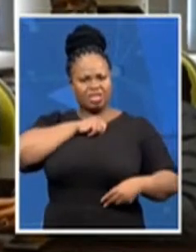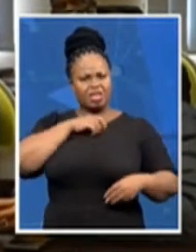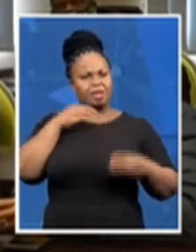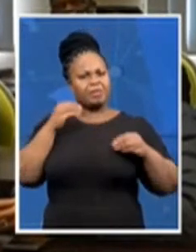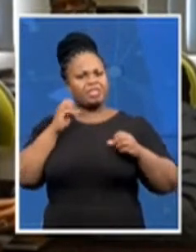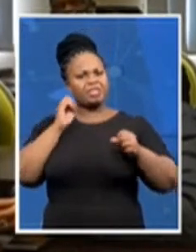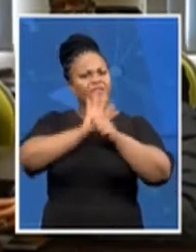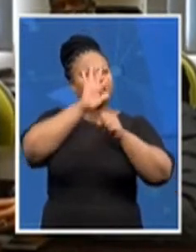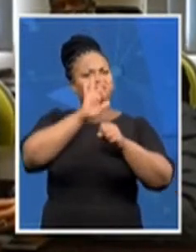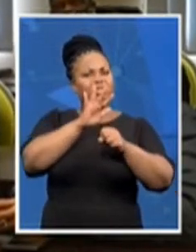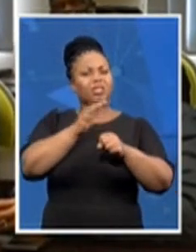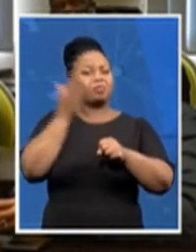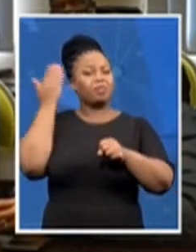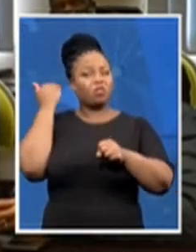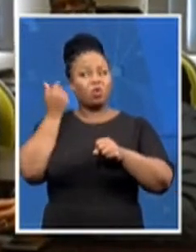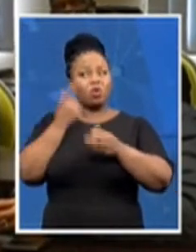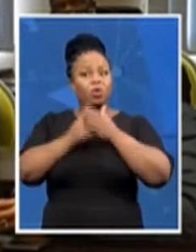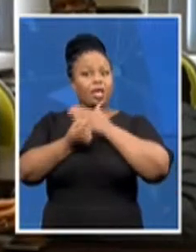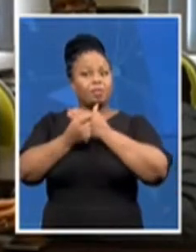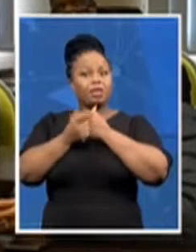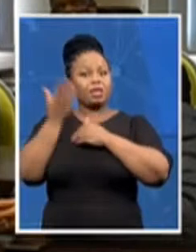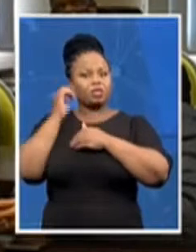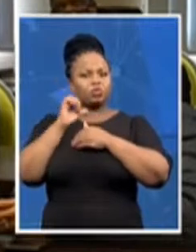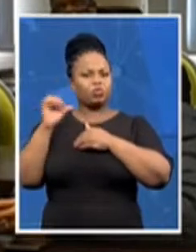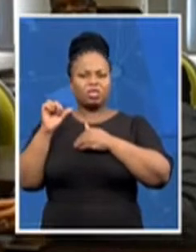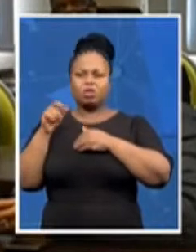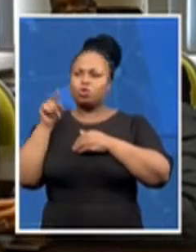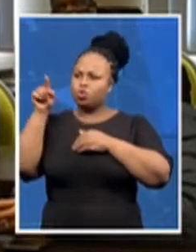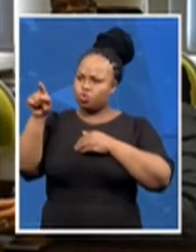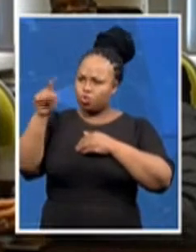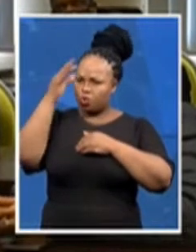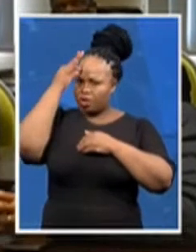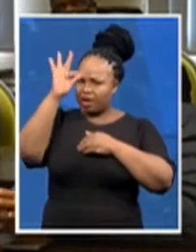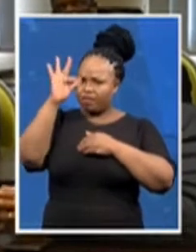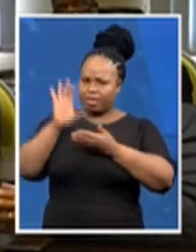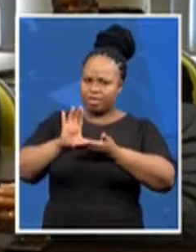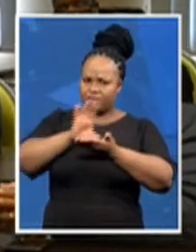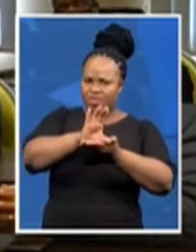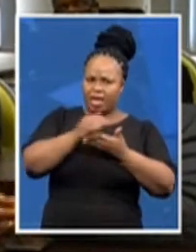the kind of assistance they'll be getting from your government. Thank you.